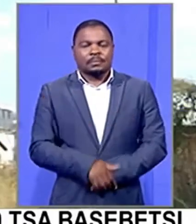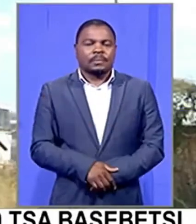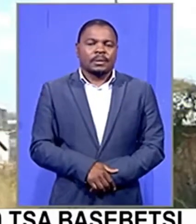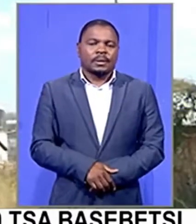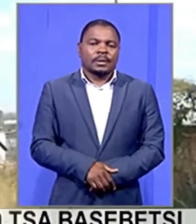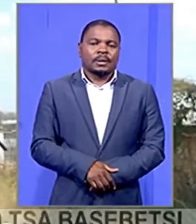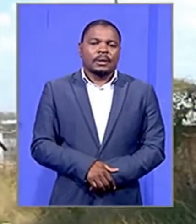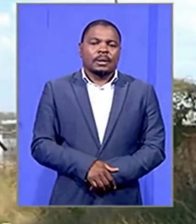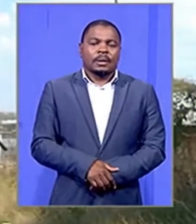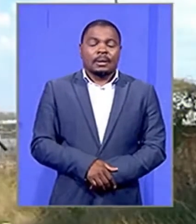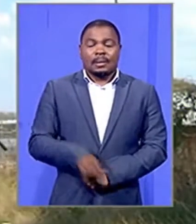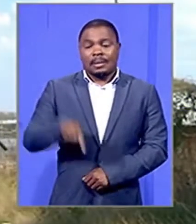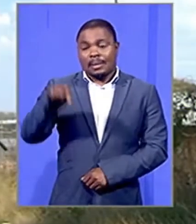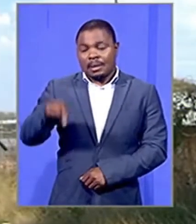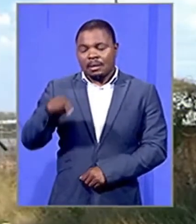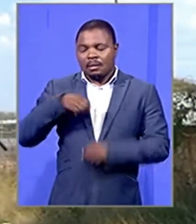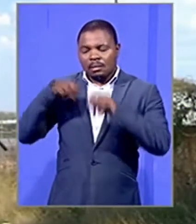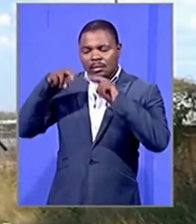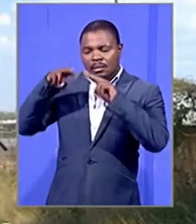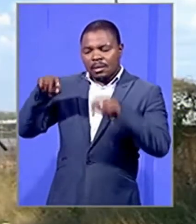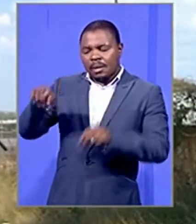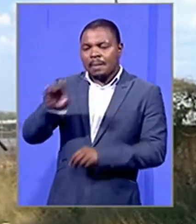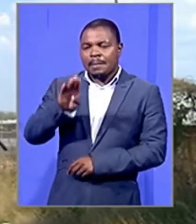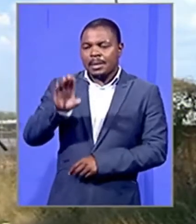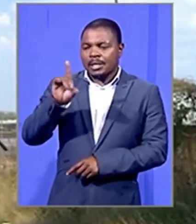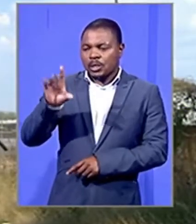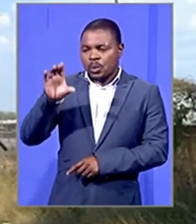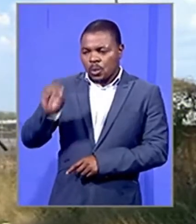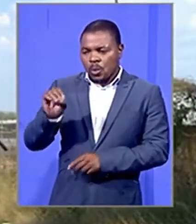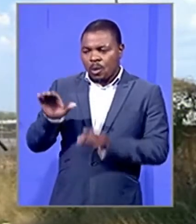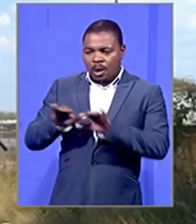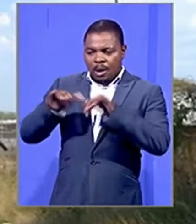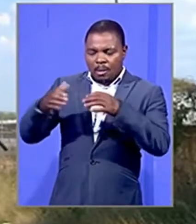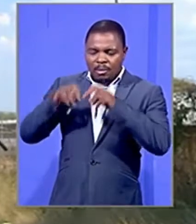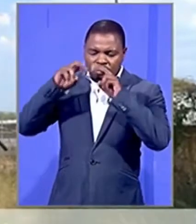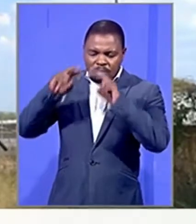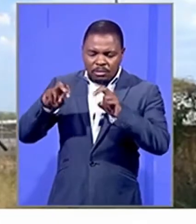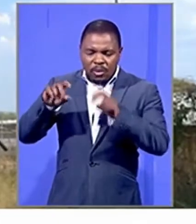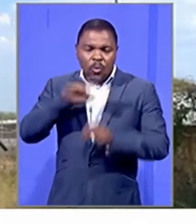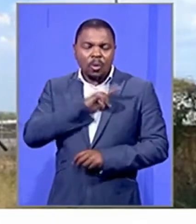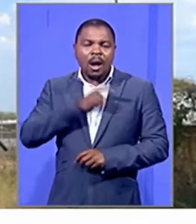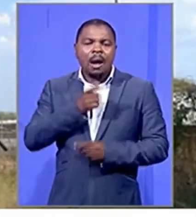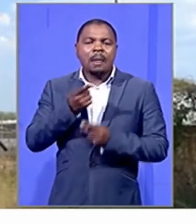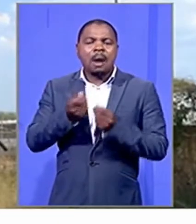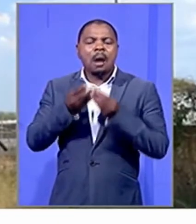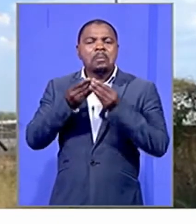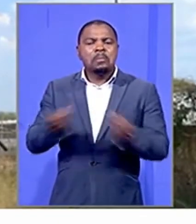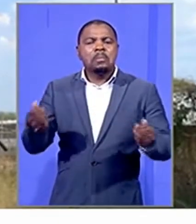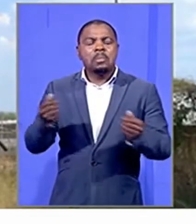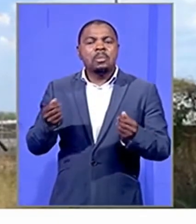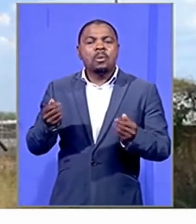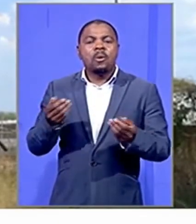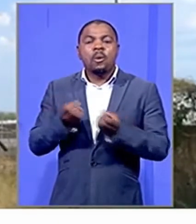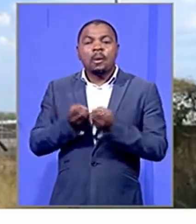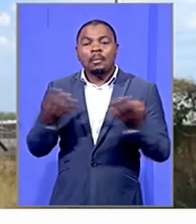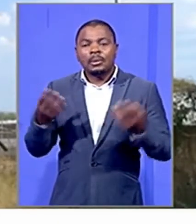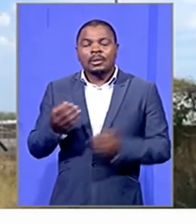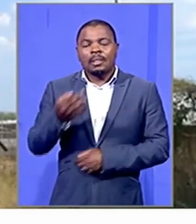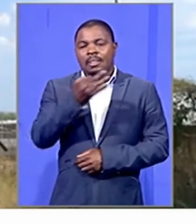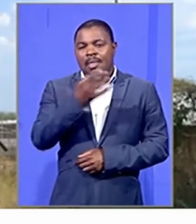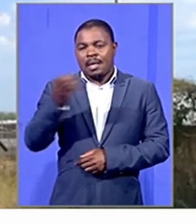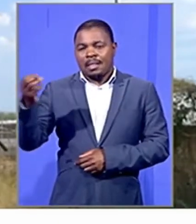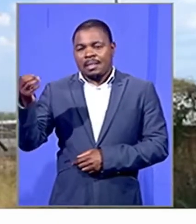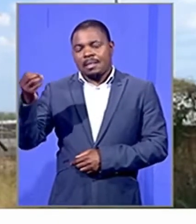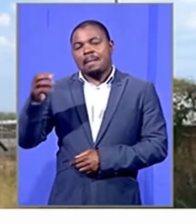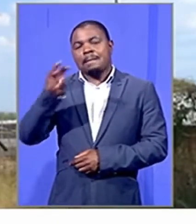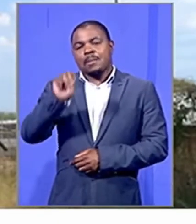khampani ya go fetleka tshepedišo ya mašheleng ya BDO e thupilwe go nyakiša go timelela ga mašheleng a go balelwa go dimilione tše 300 a dipentšhene